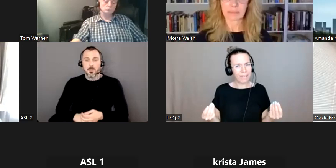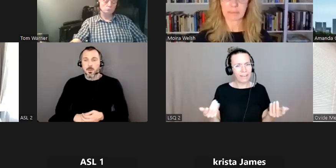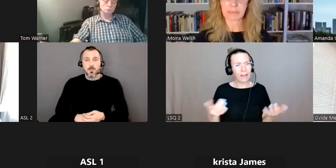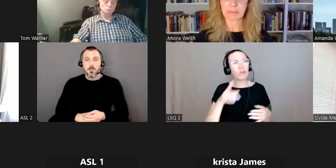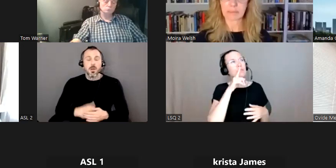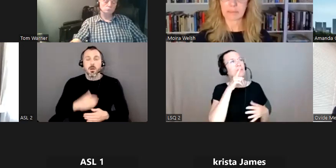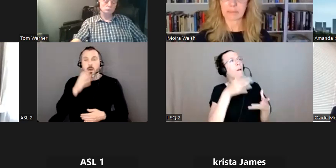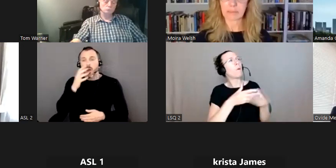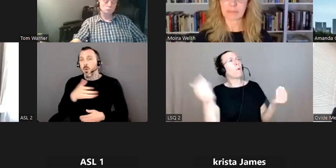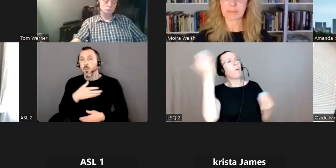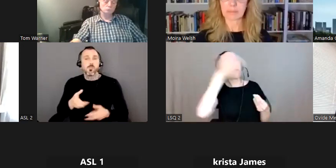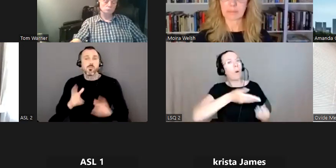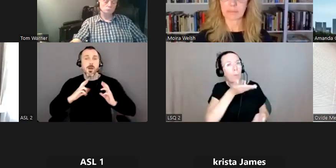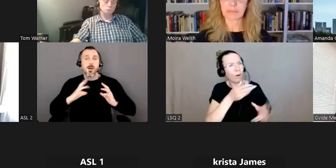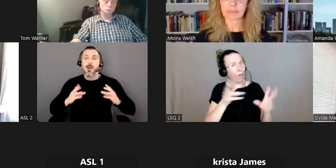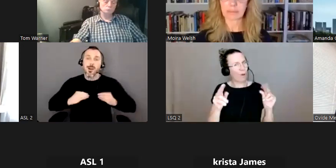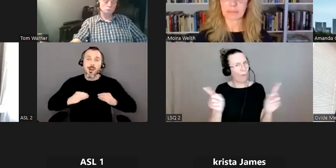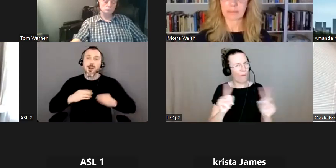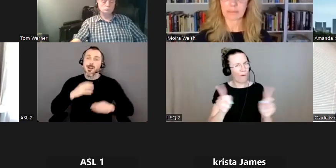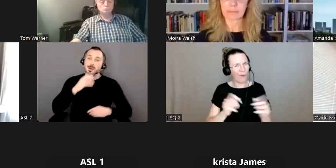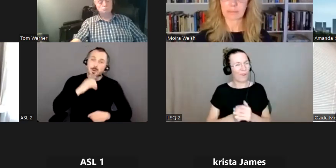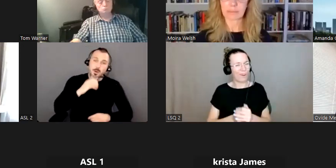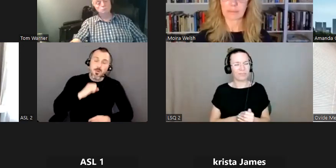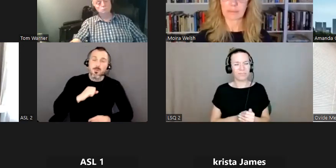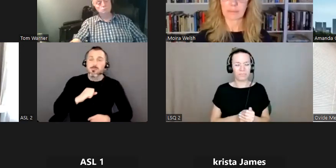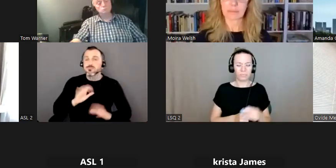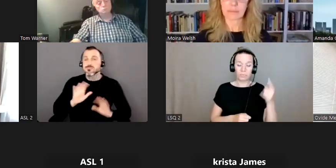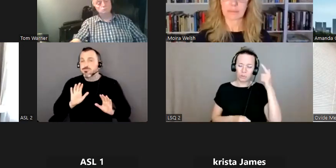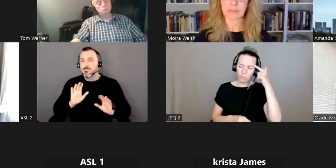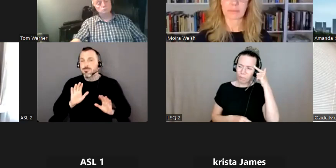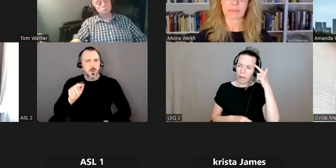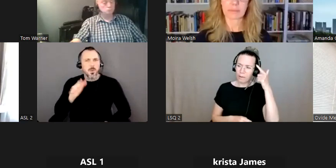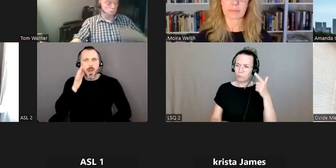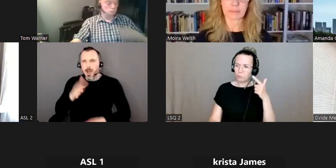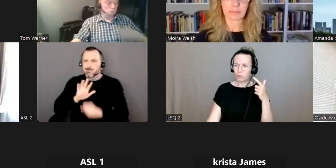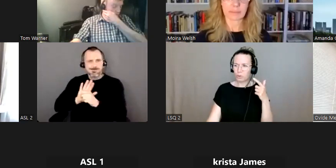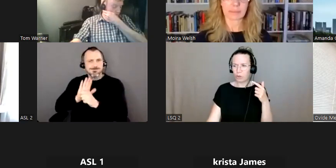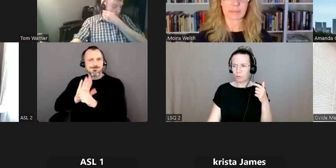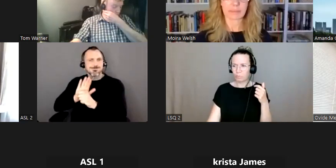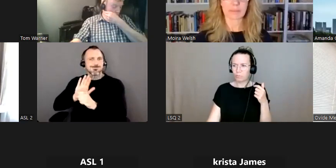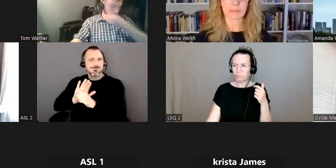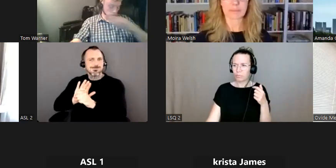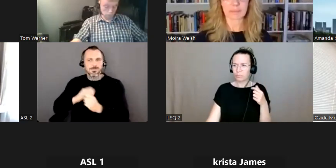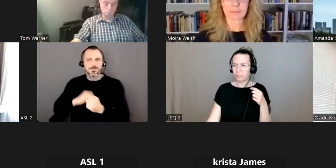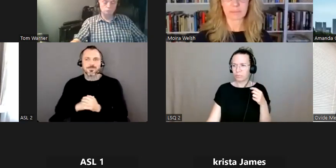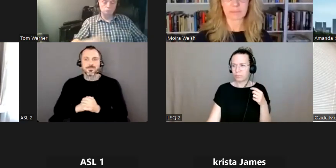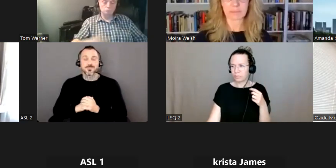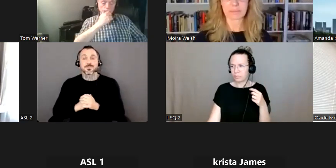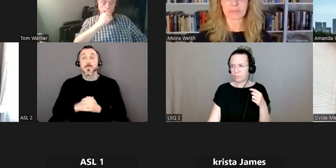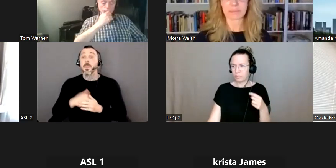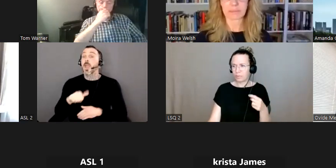cause for hope, frankly, in a number of developed countries where you can see the